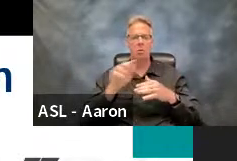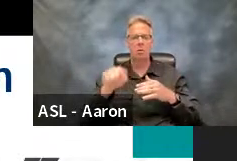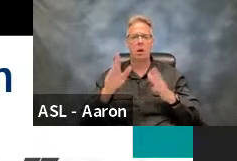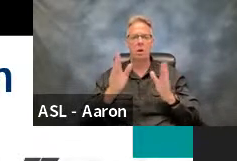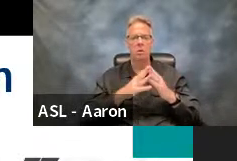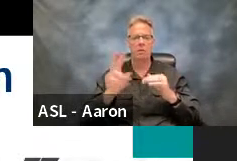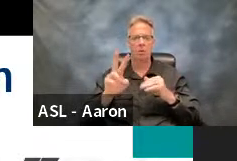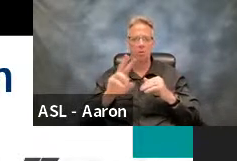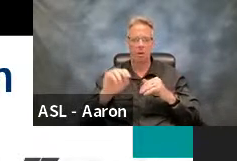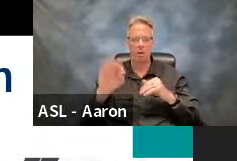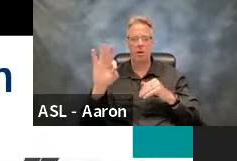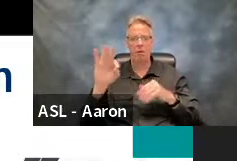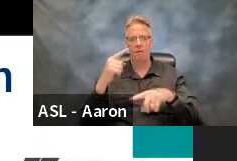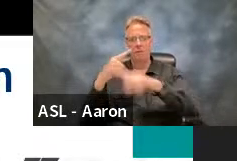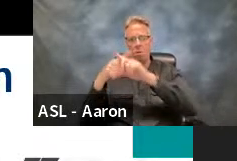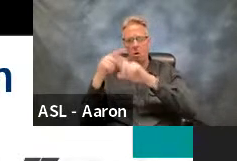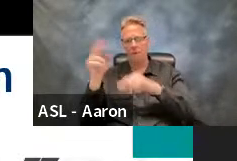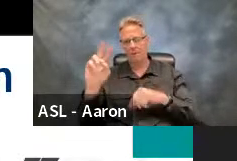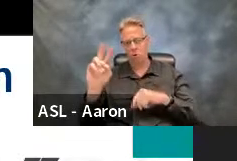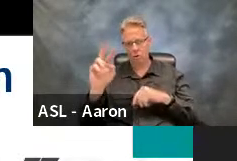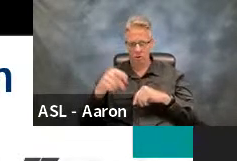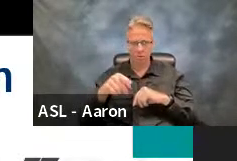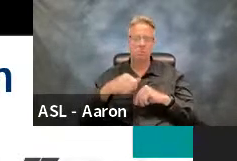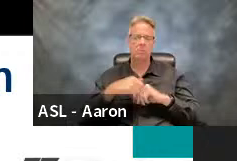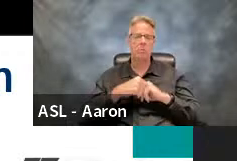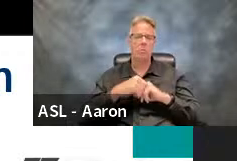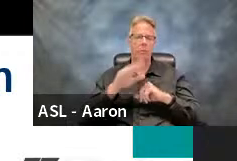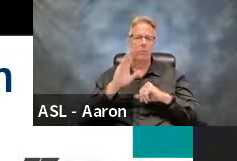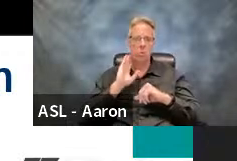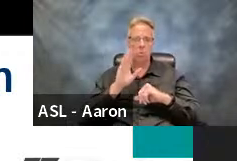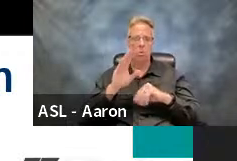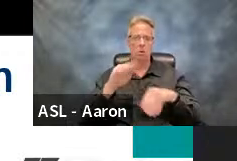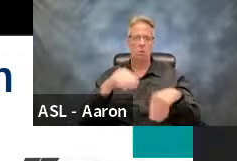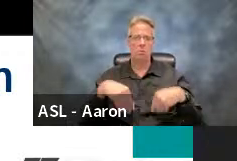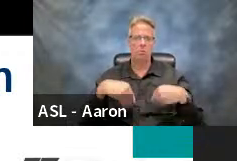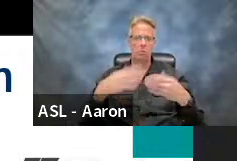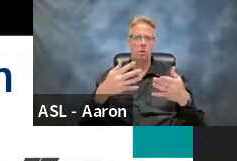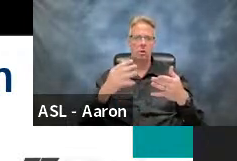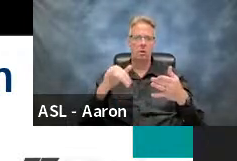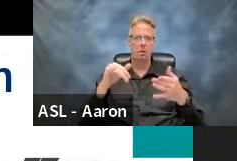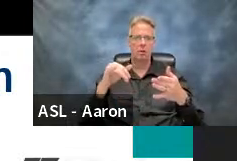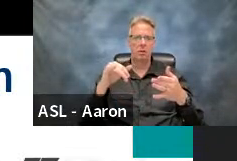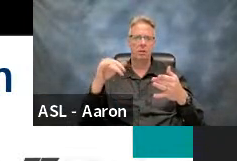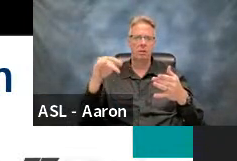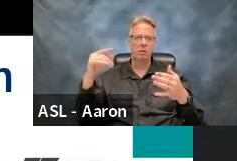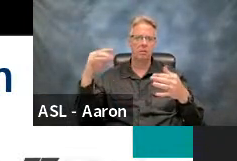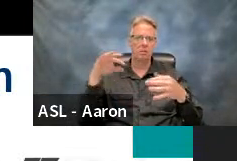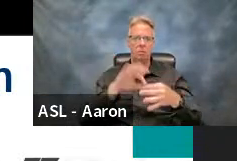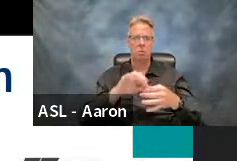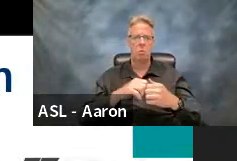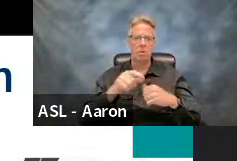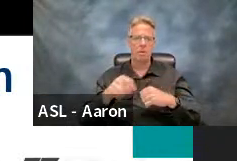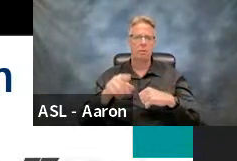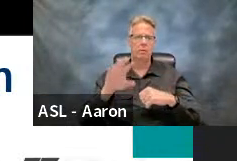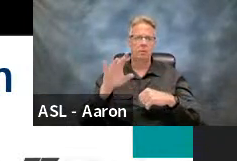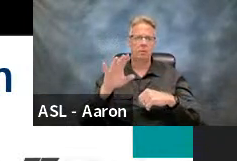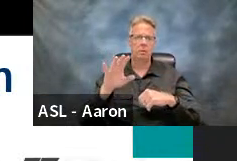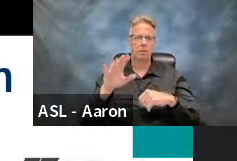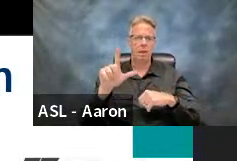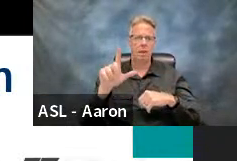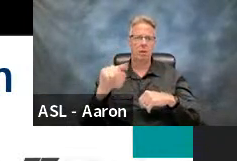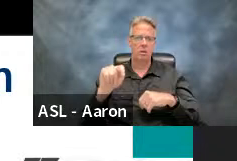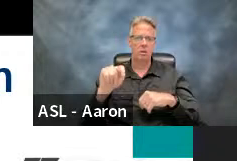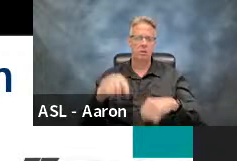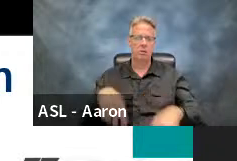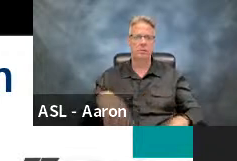Vancouver and Fort Vancouver. It would also provide that connectivity to the light rail